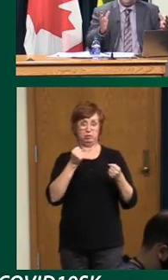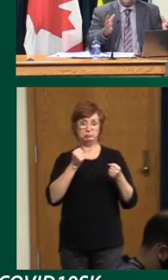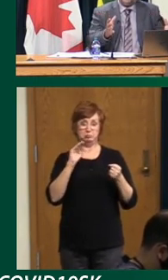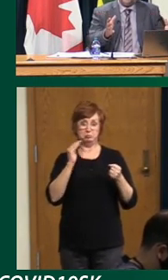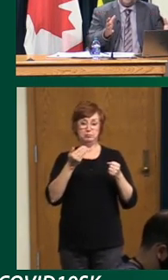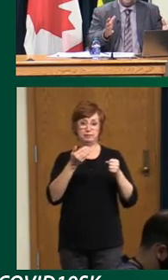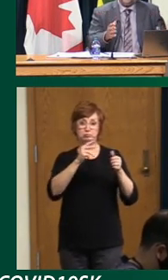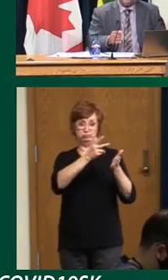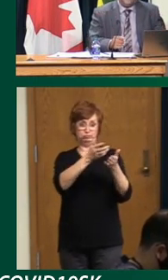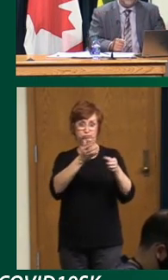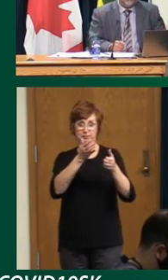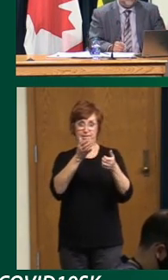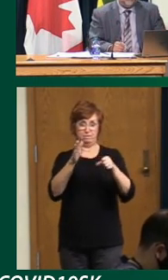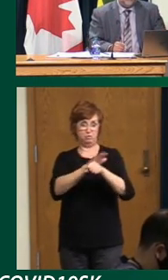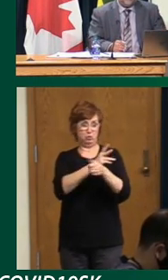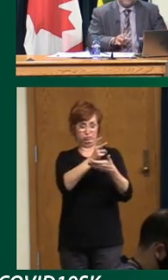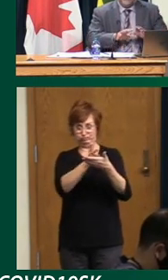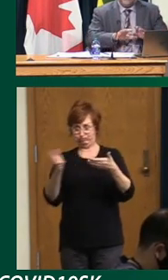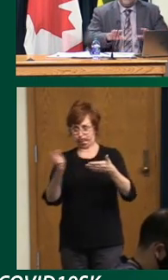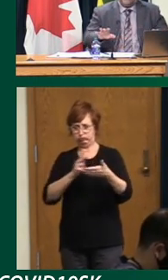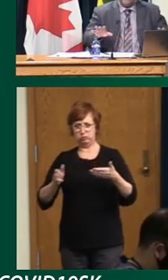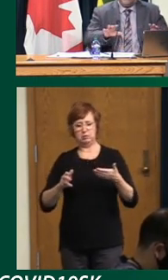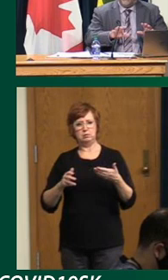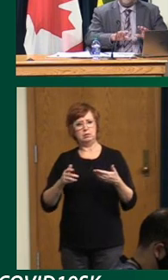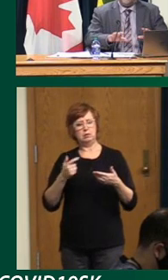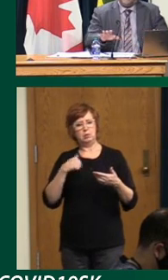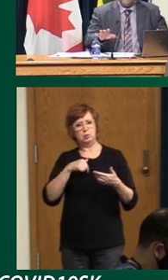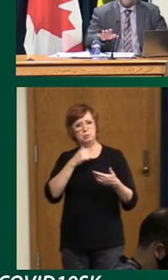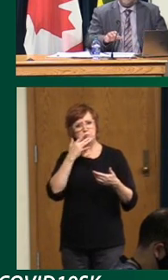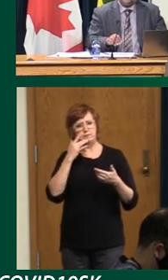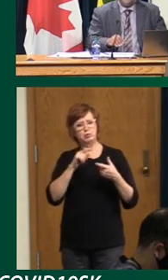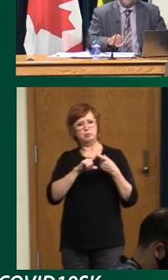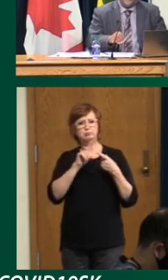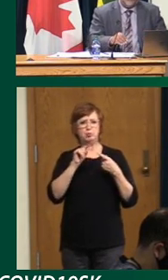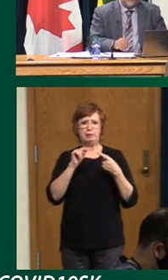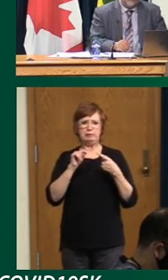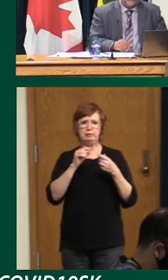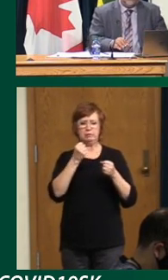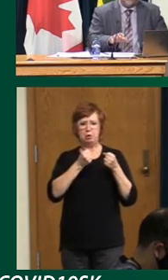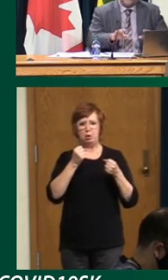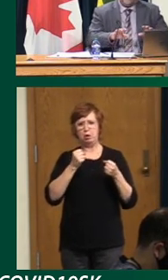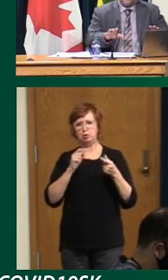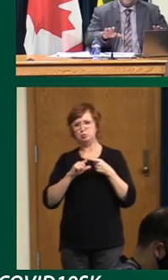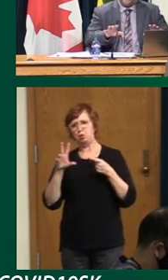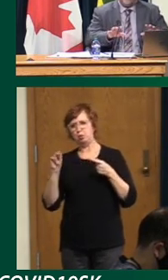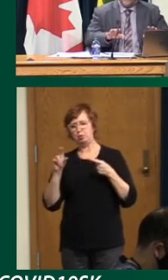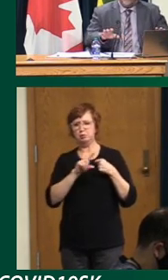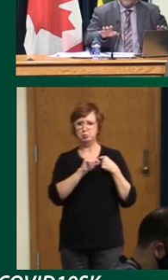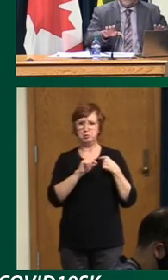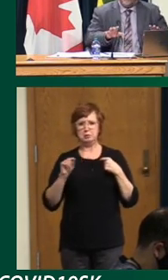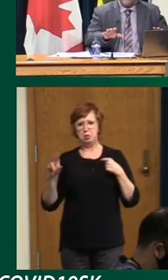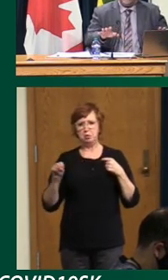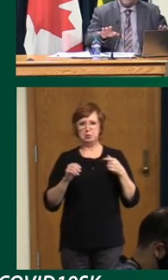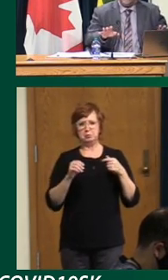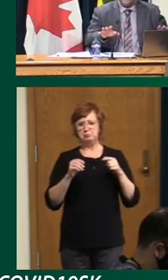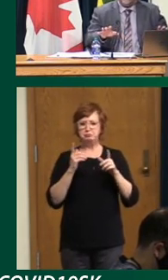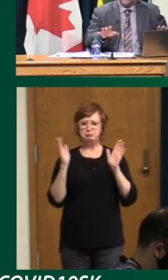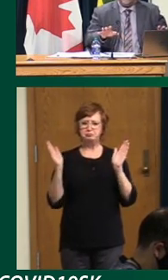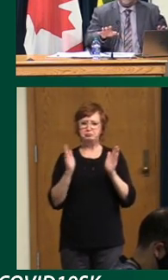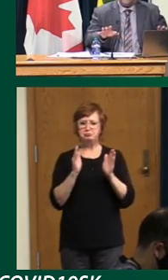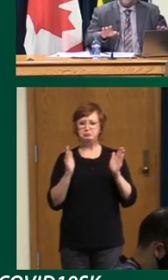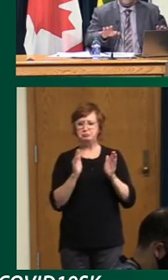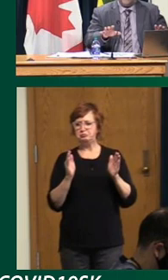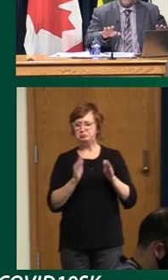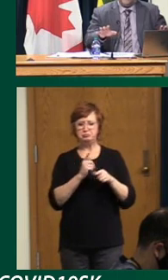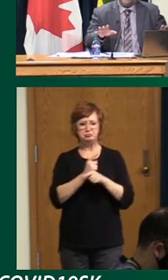day, everyone isn't going at the same time, because we need to space things out. It may result in the similar type of